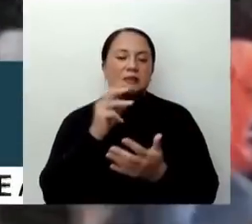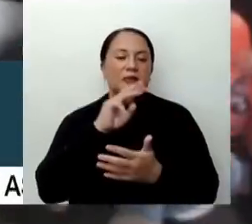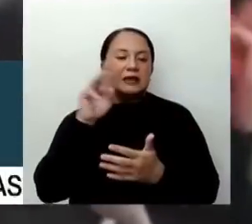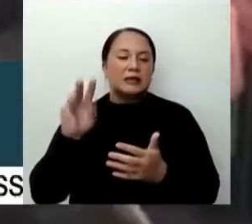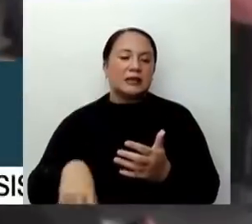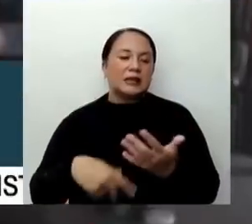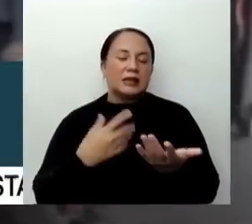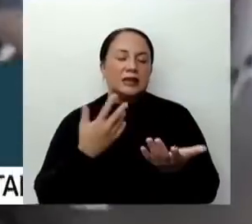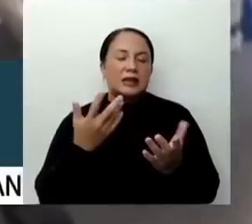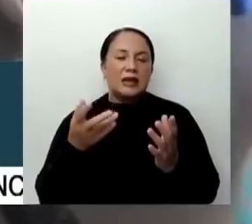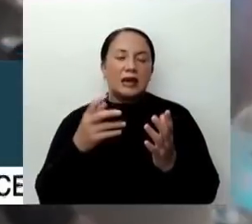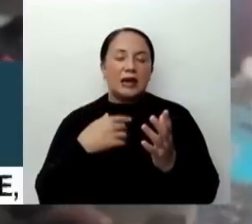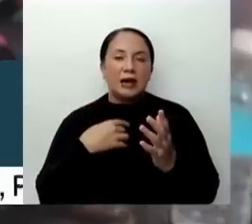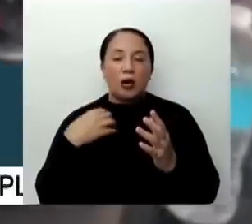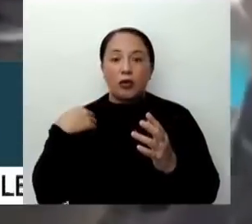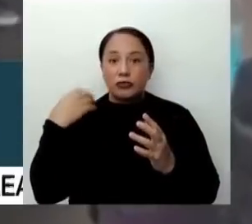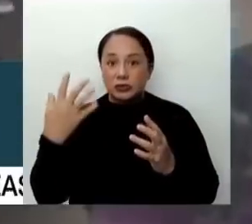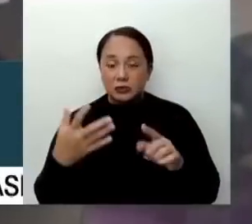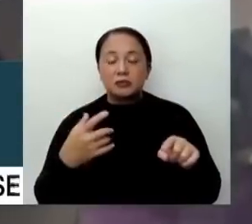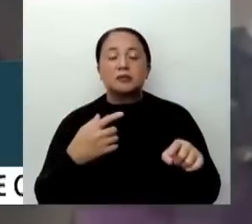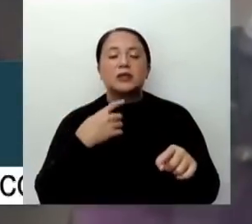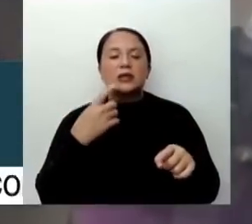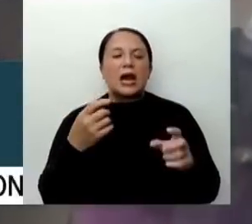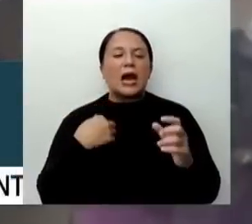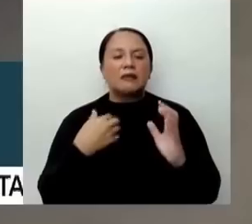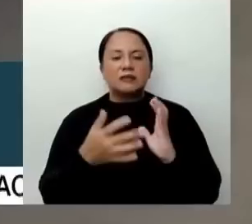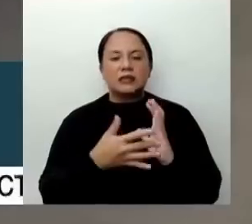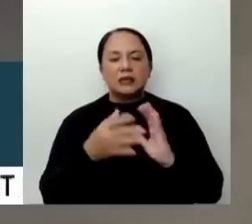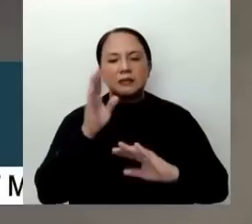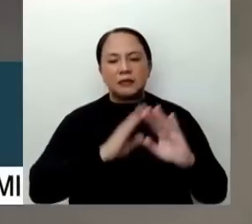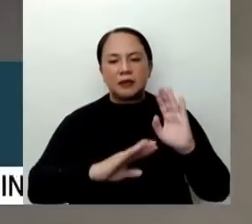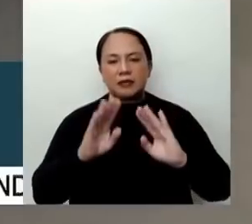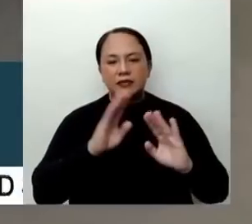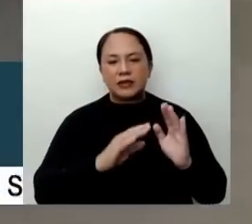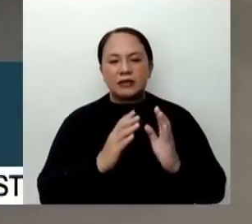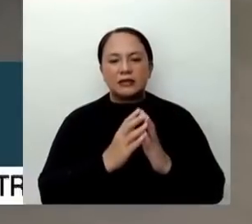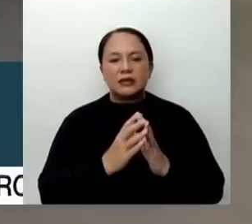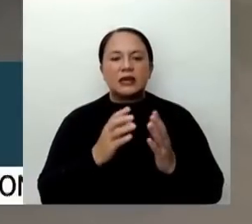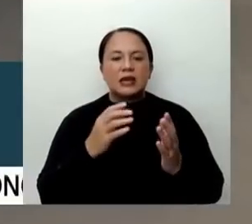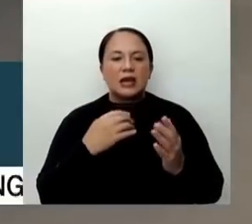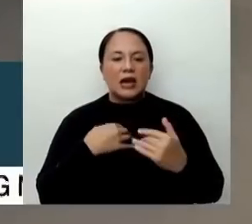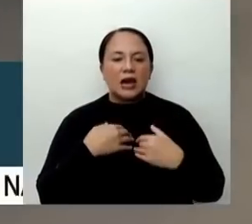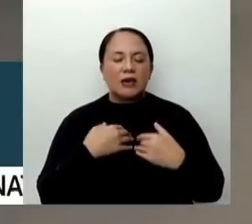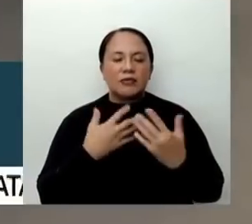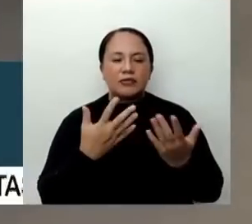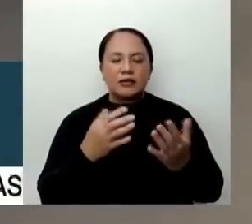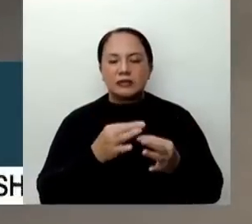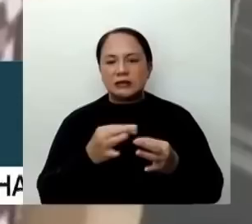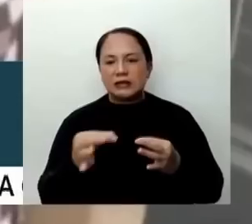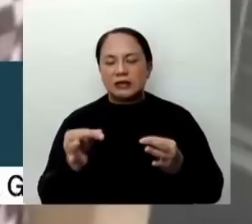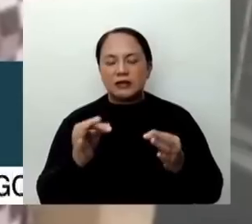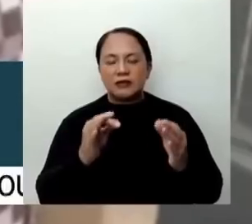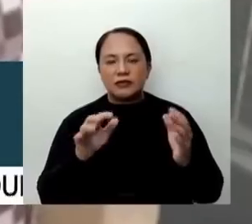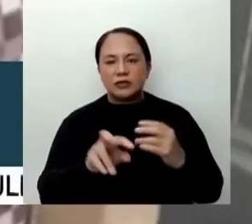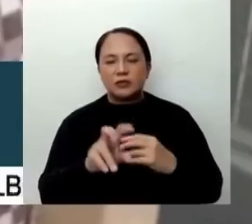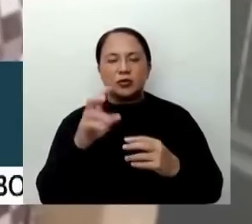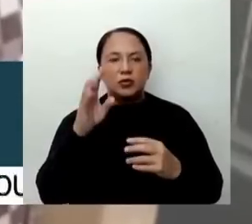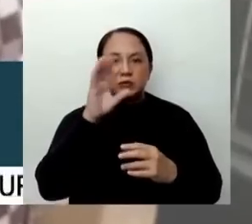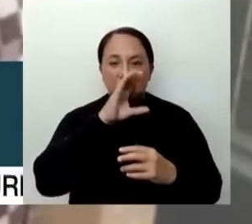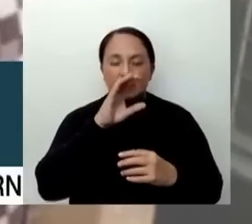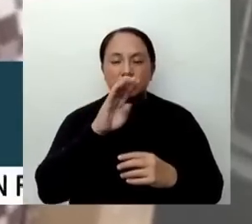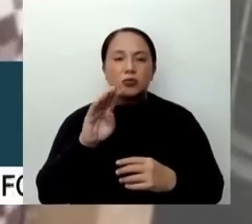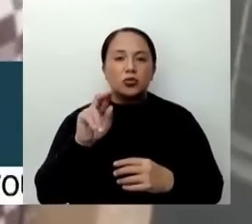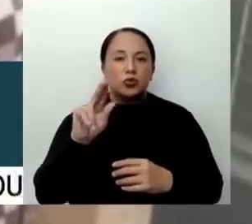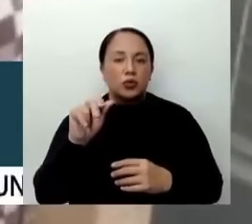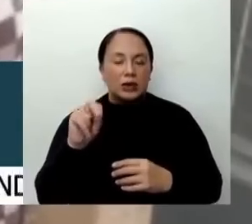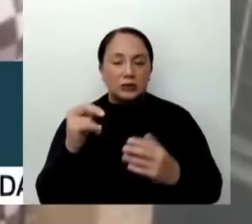Passenger Terminal Officer, there were some technical problems in the ship, causing a CR delay of the trips bound to Cebu and Butuan City today.